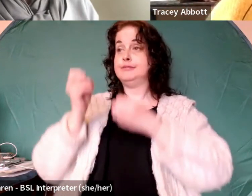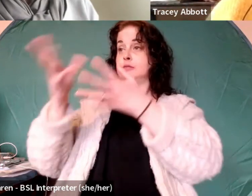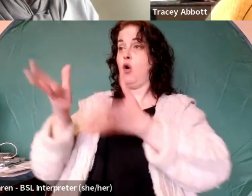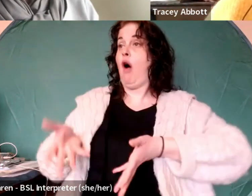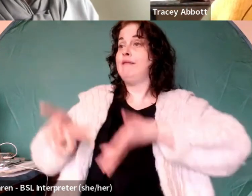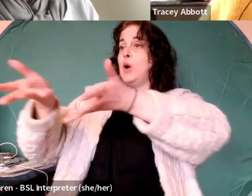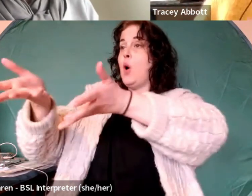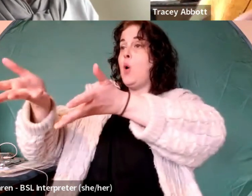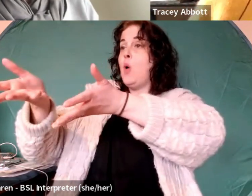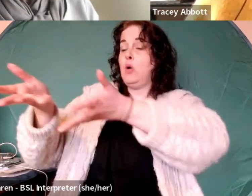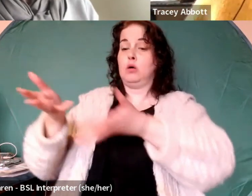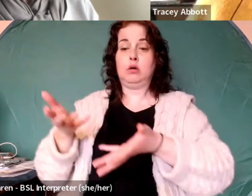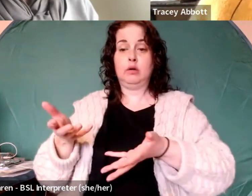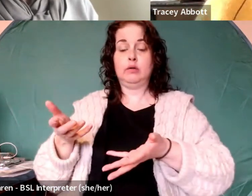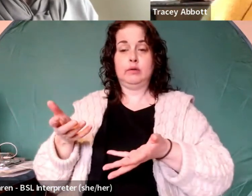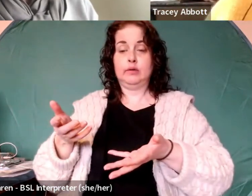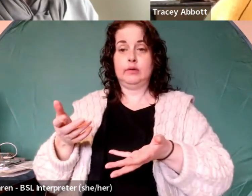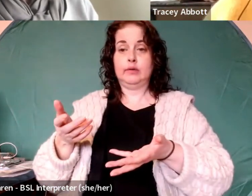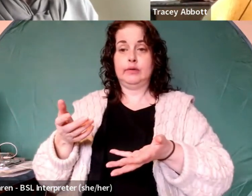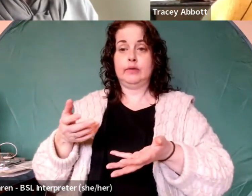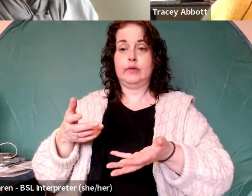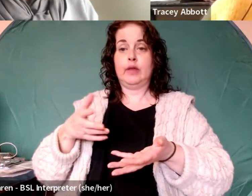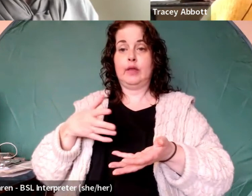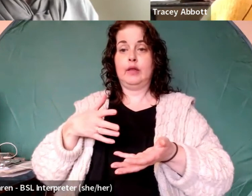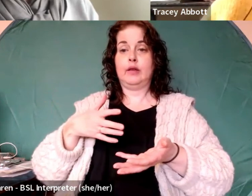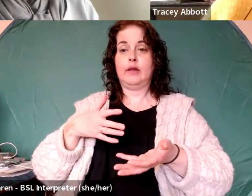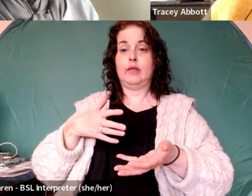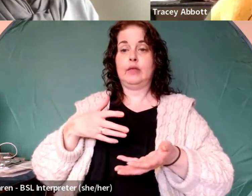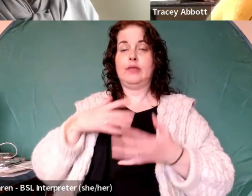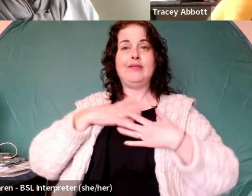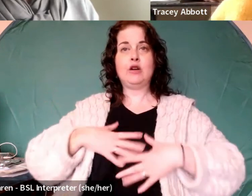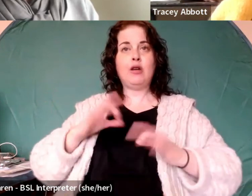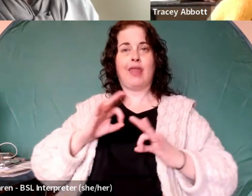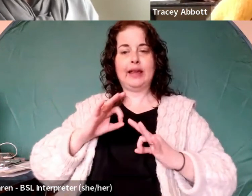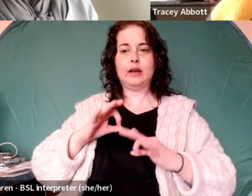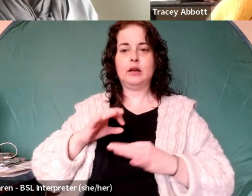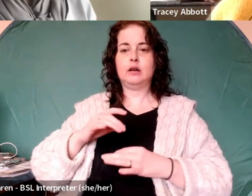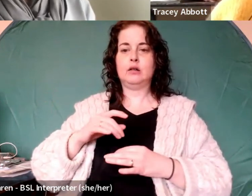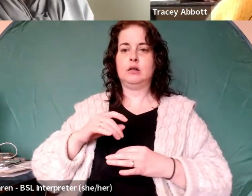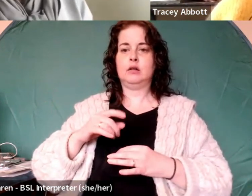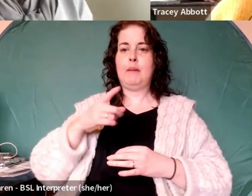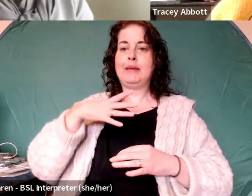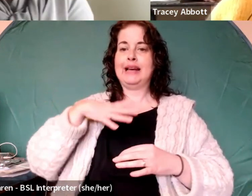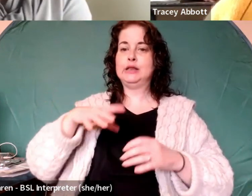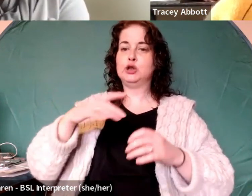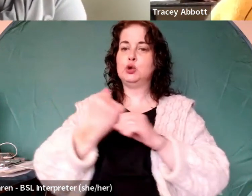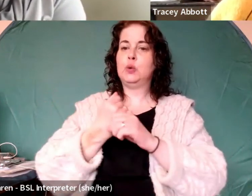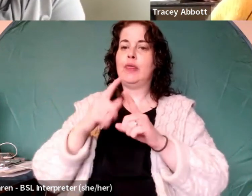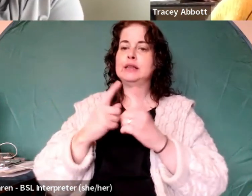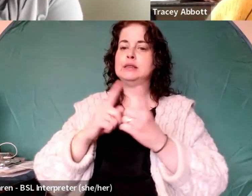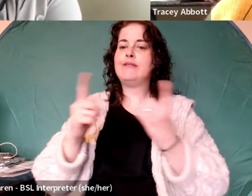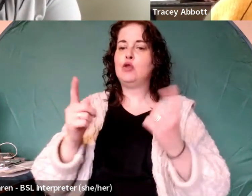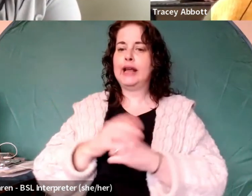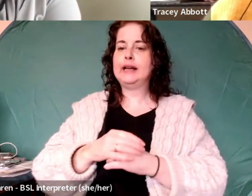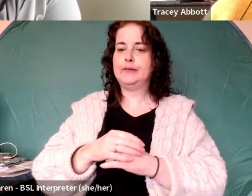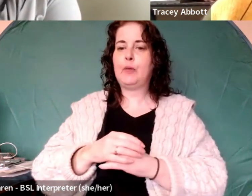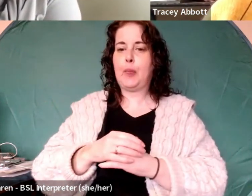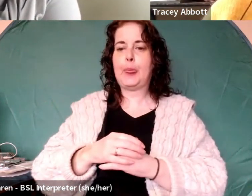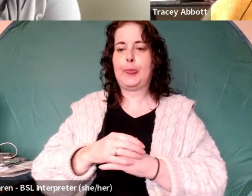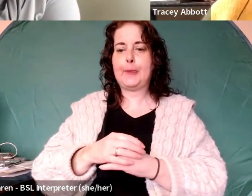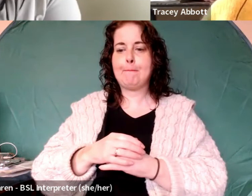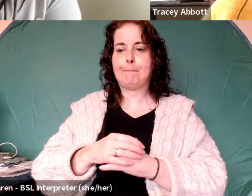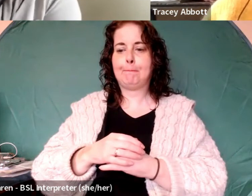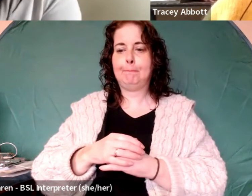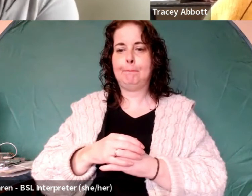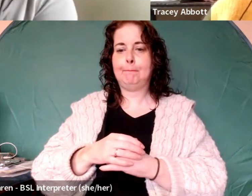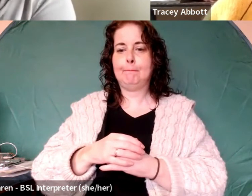and they'll be fine because they don't have a physical disability. What do you think? You might need to do things differently. Yeah.